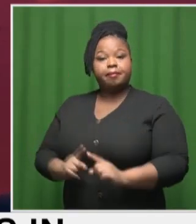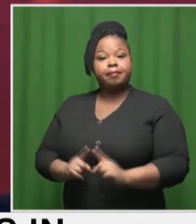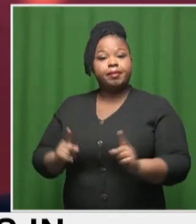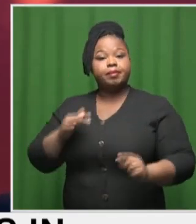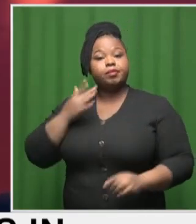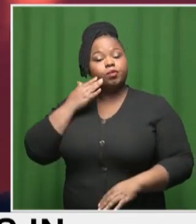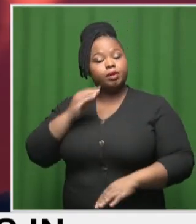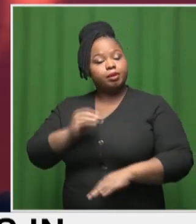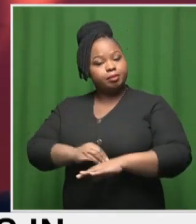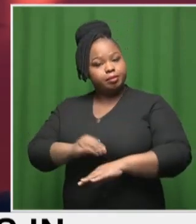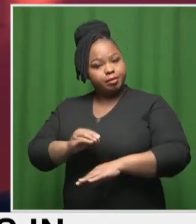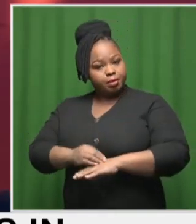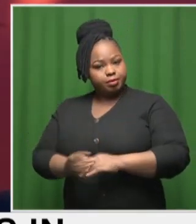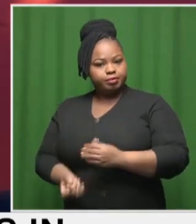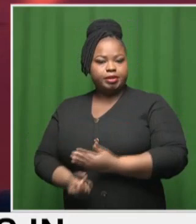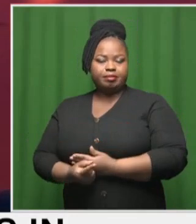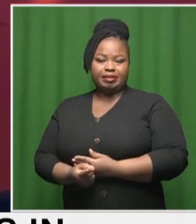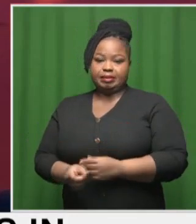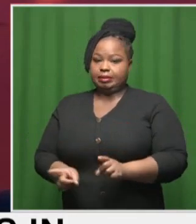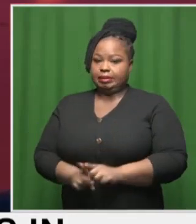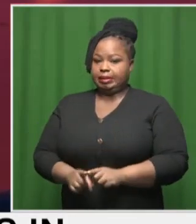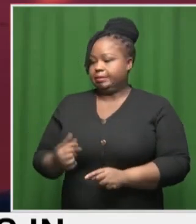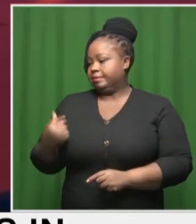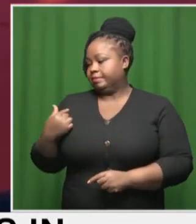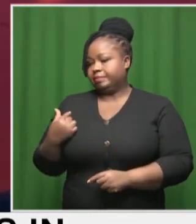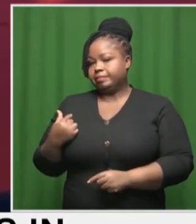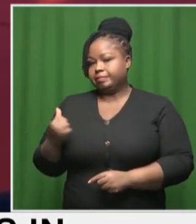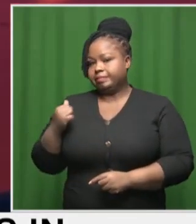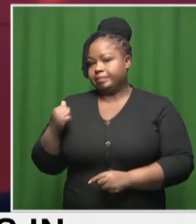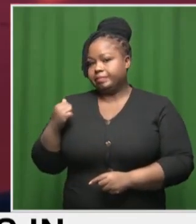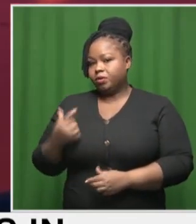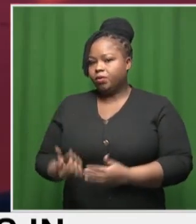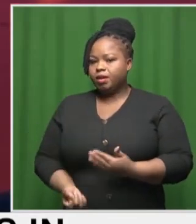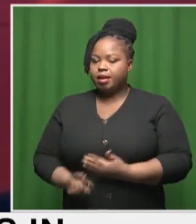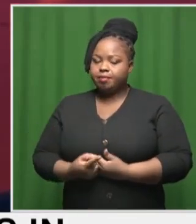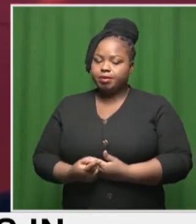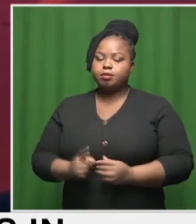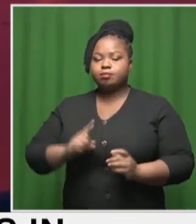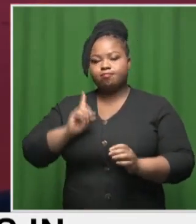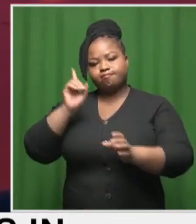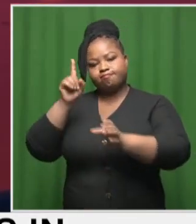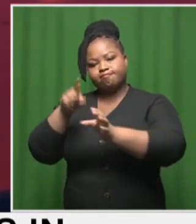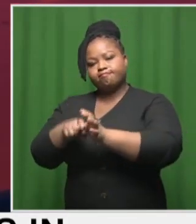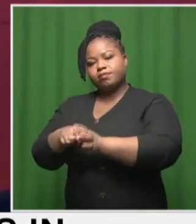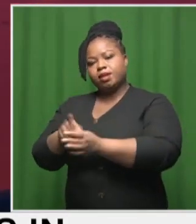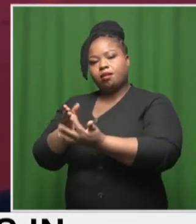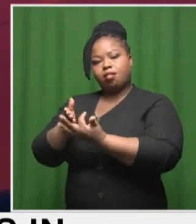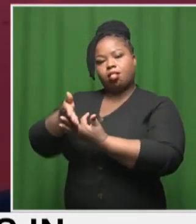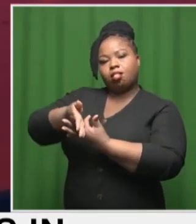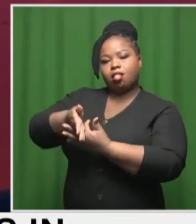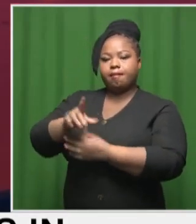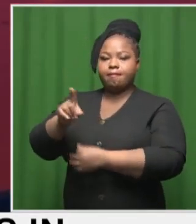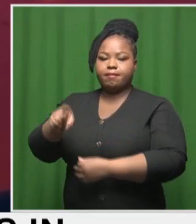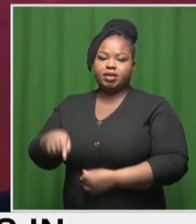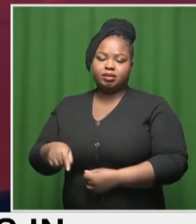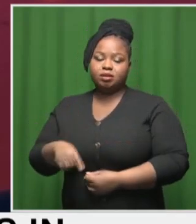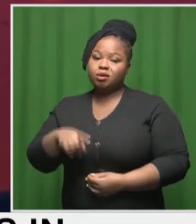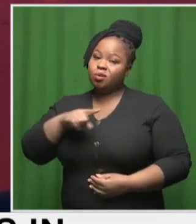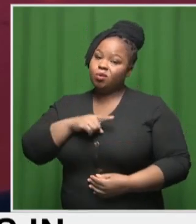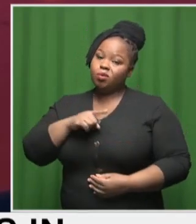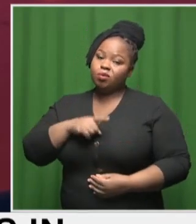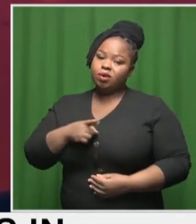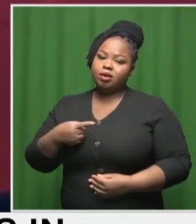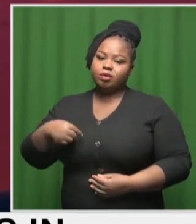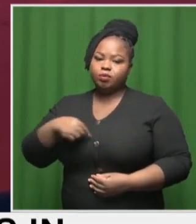problems arises like that what happened yesterday, then we have to come in as government. That's why we had